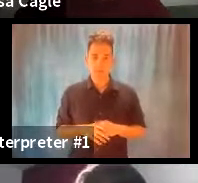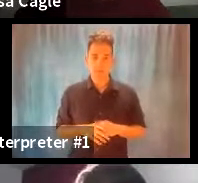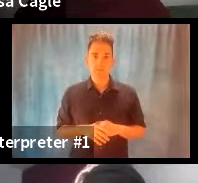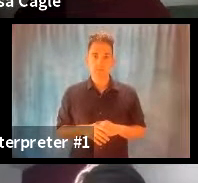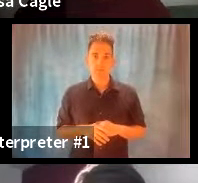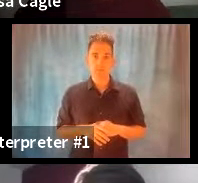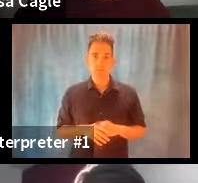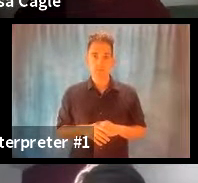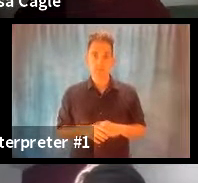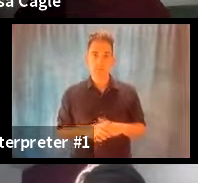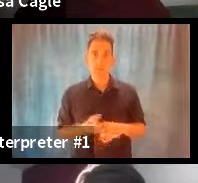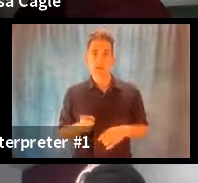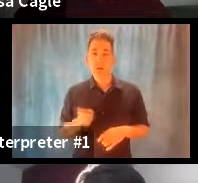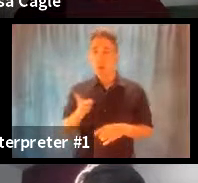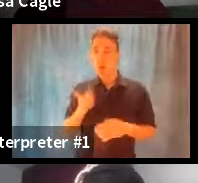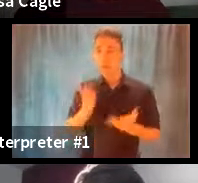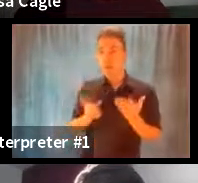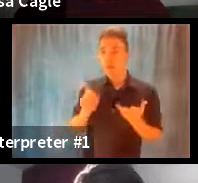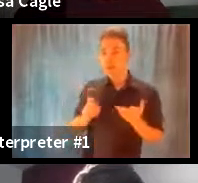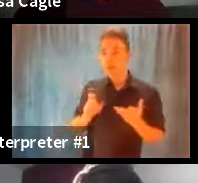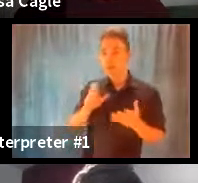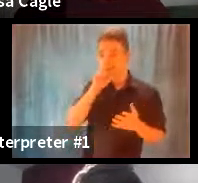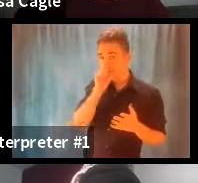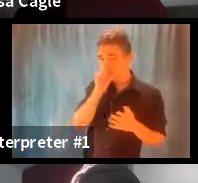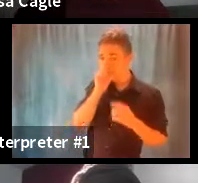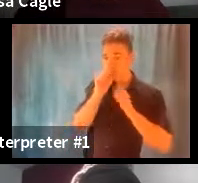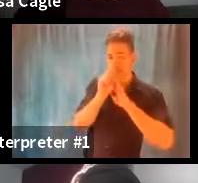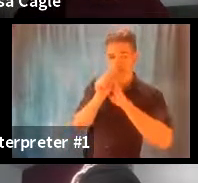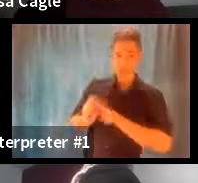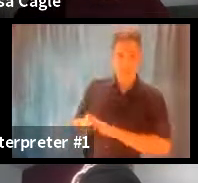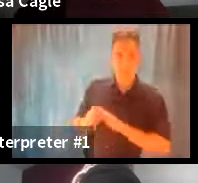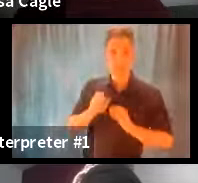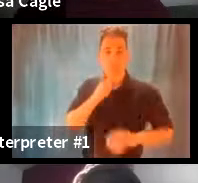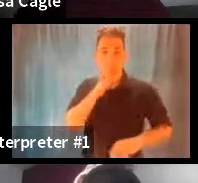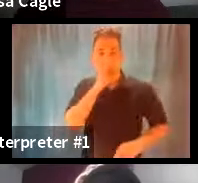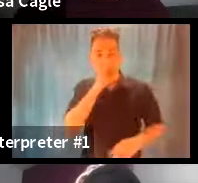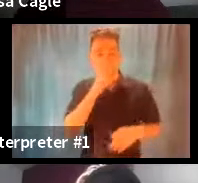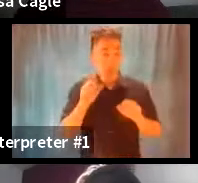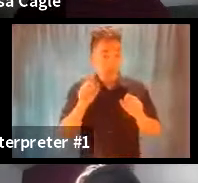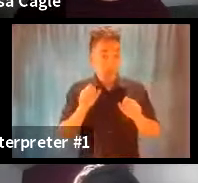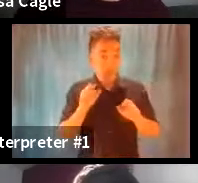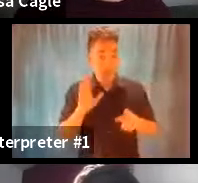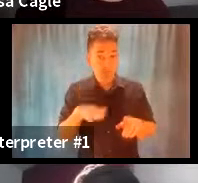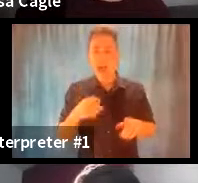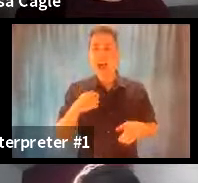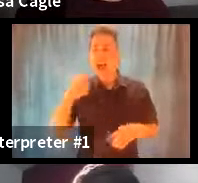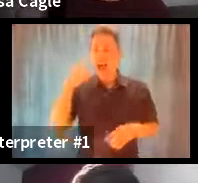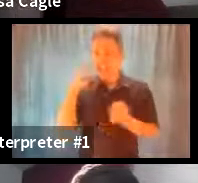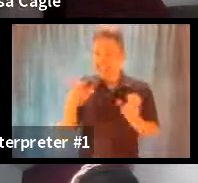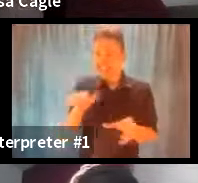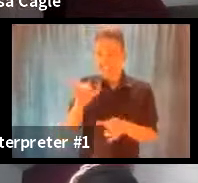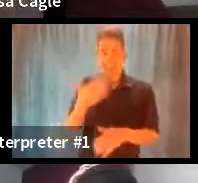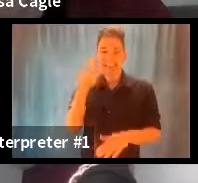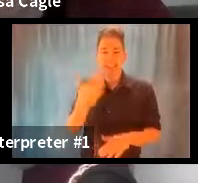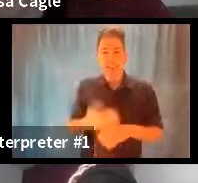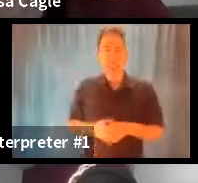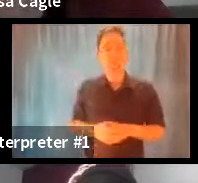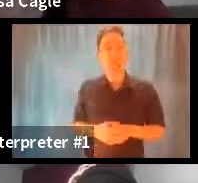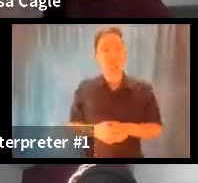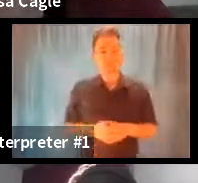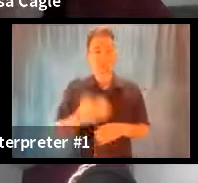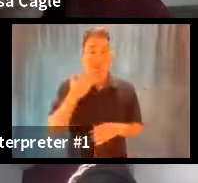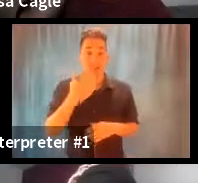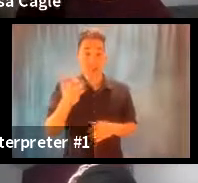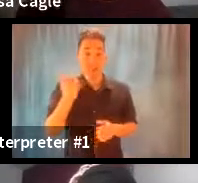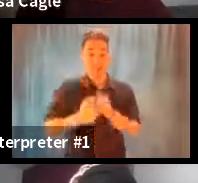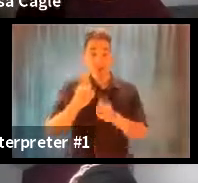She may need to unmute herself. Vanessa, can you unmute? I just did. Thank you. All right. Thank you all